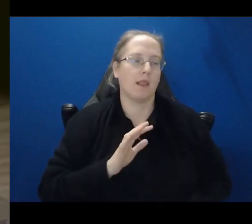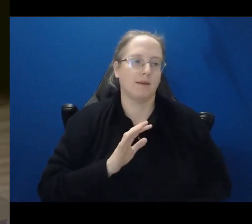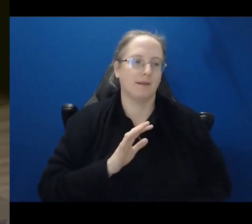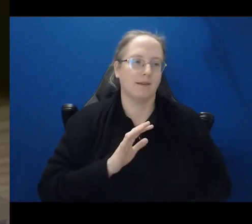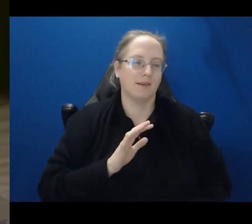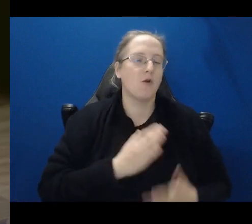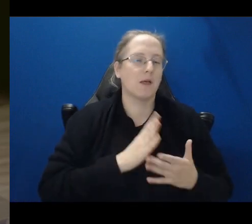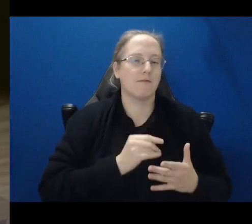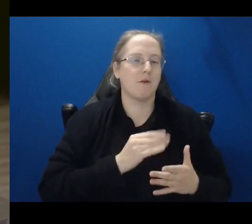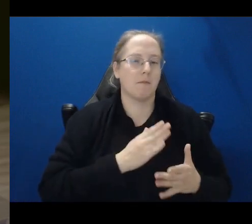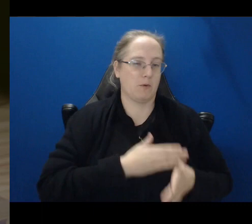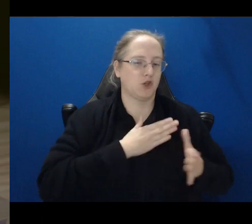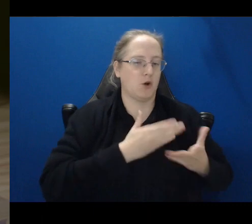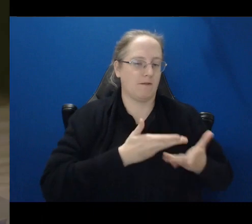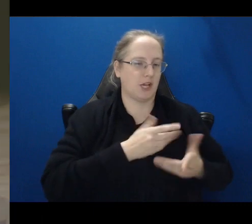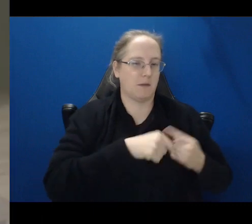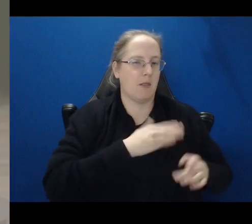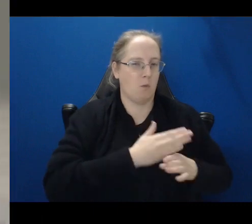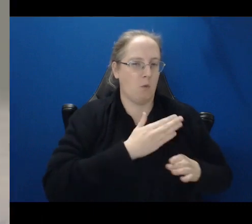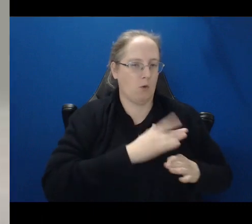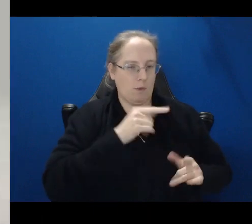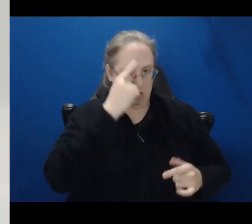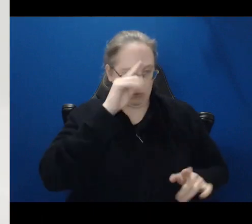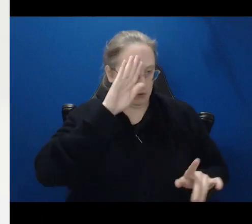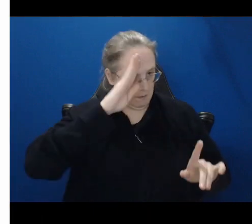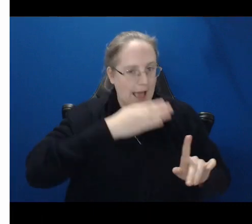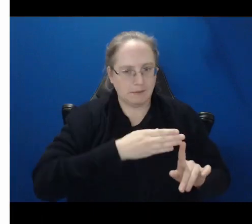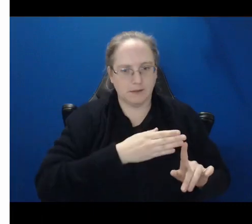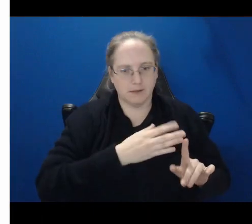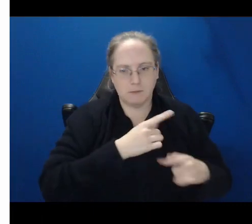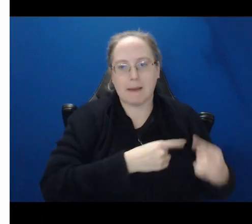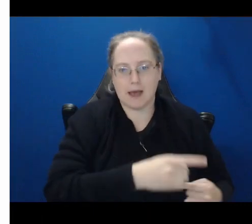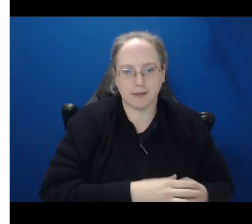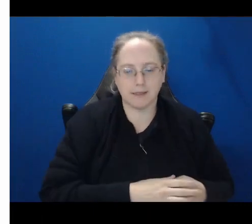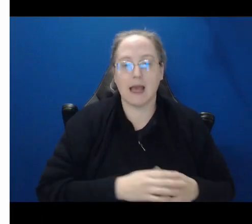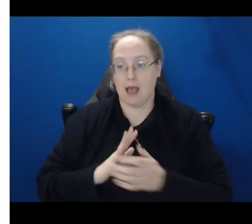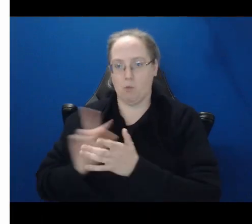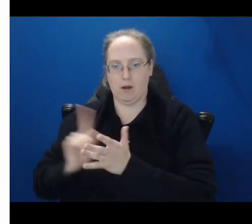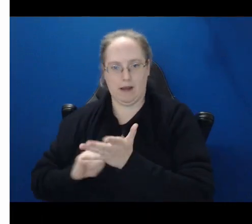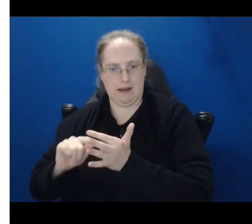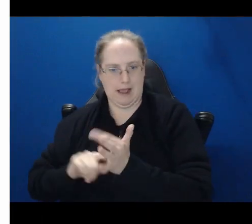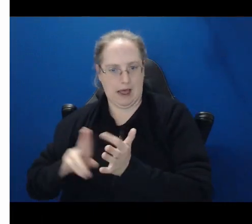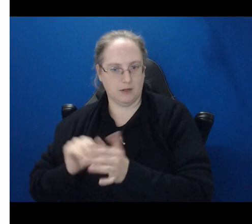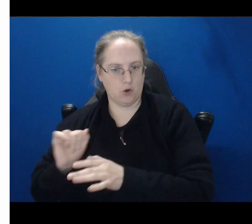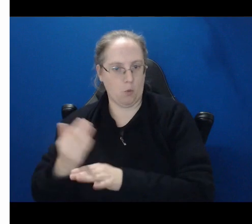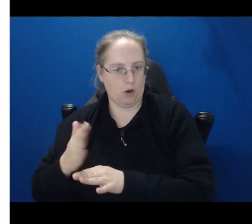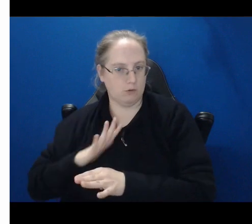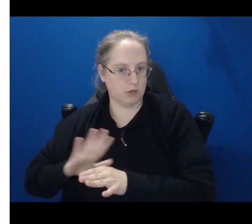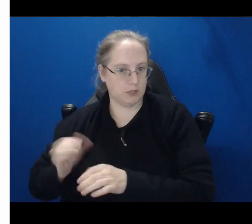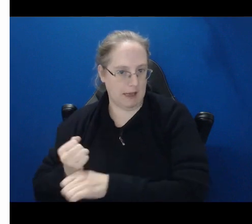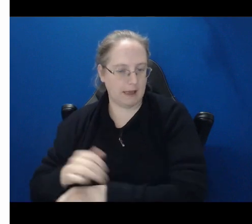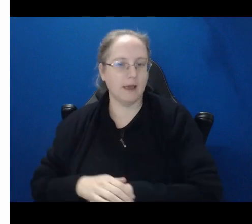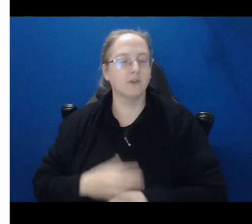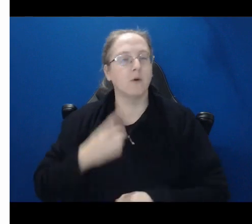the work was going to be about, and what, Helen, the sort of work that you were making. And I thought, okay, if we're looking at